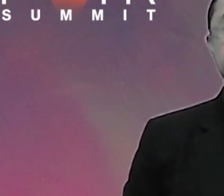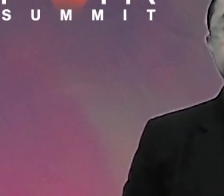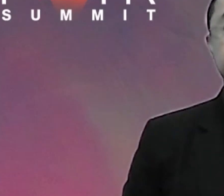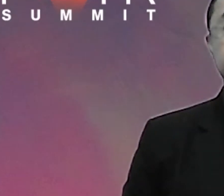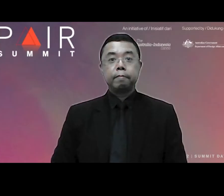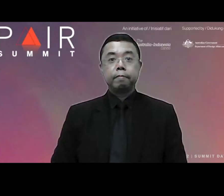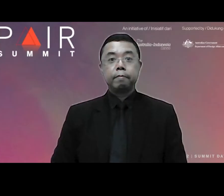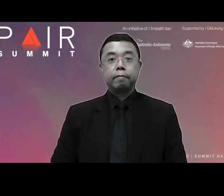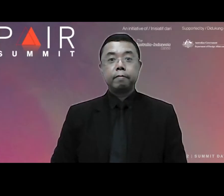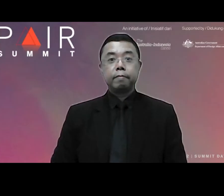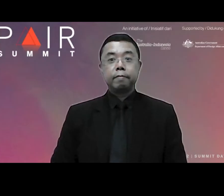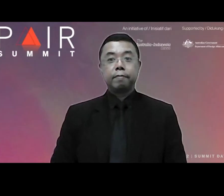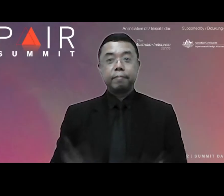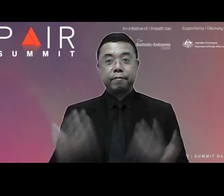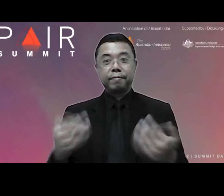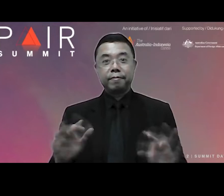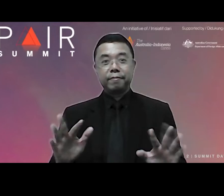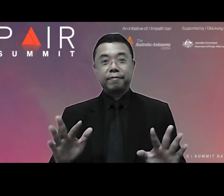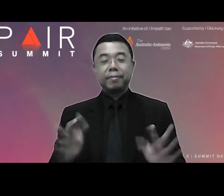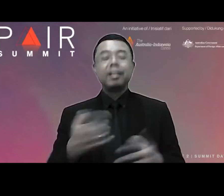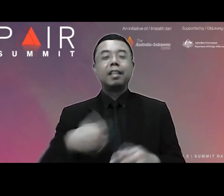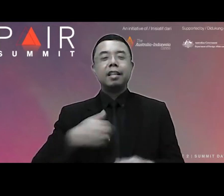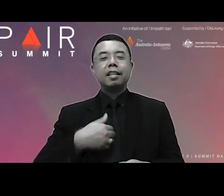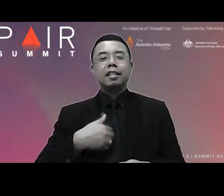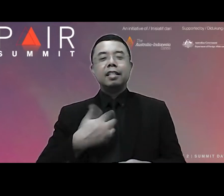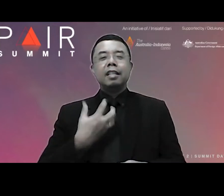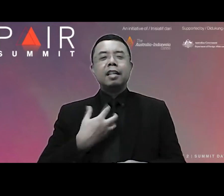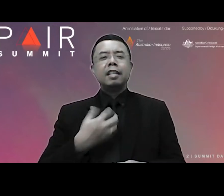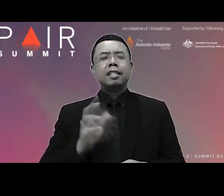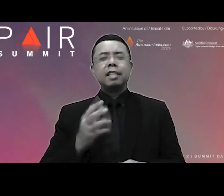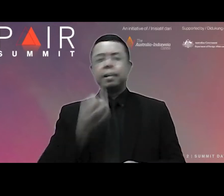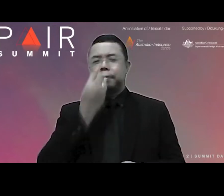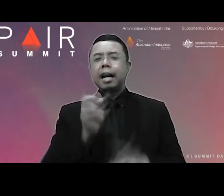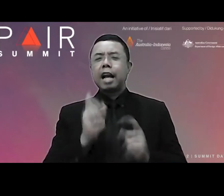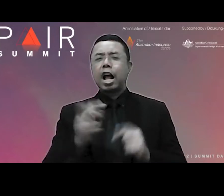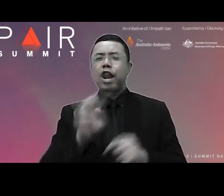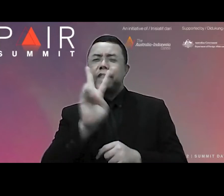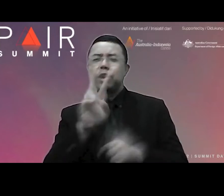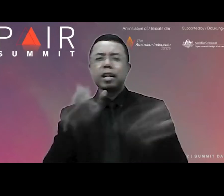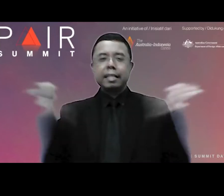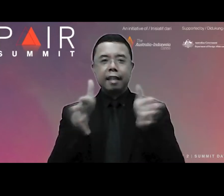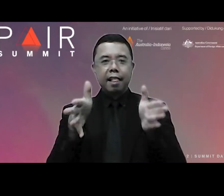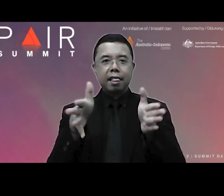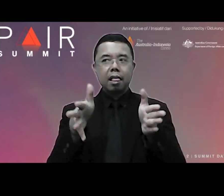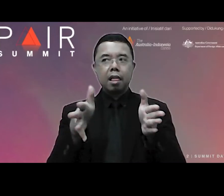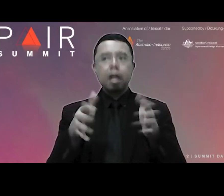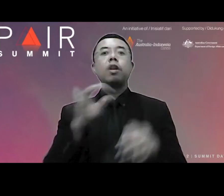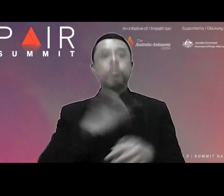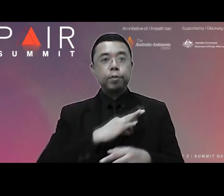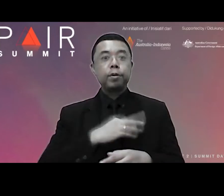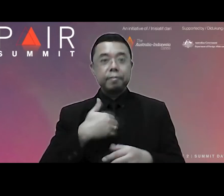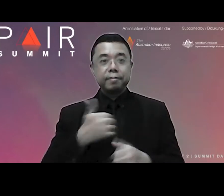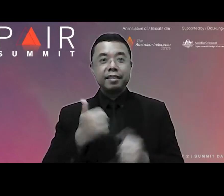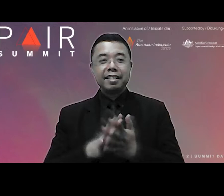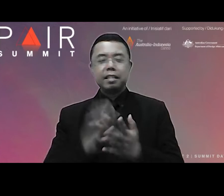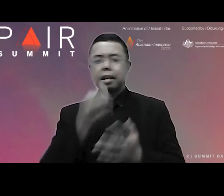Right, and I promised it was short. We were lucky to catch him in between one of his shifts, as you could see. So to